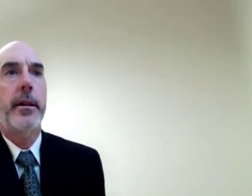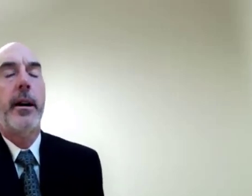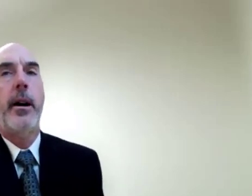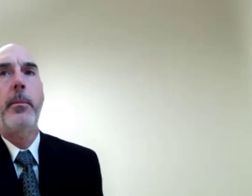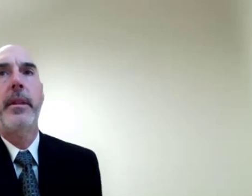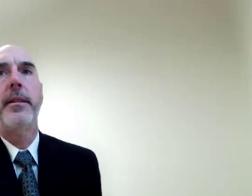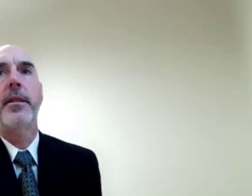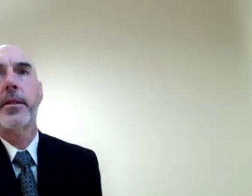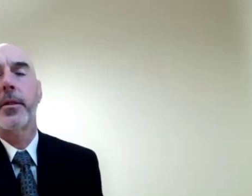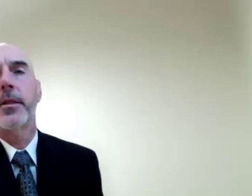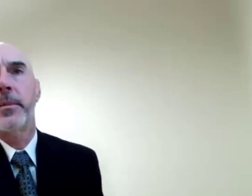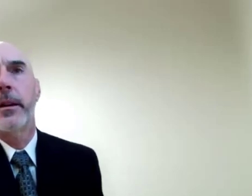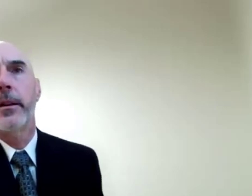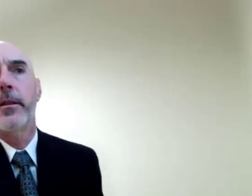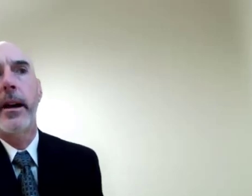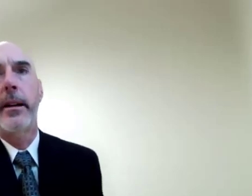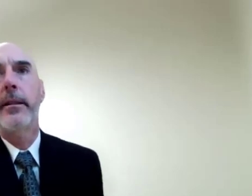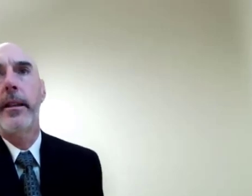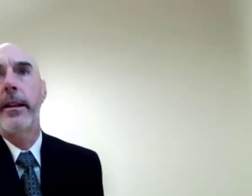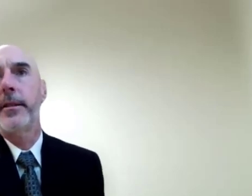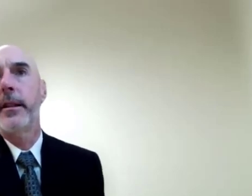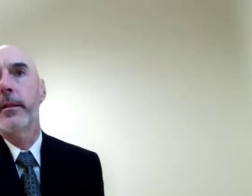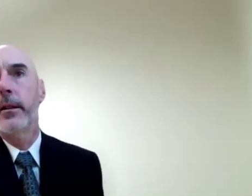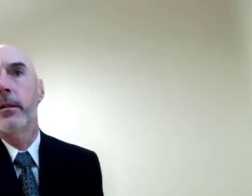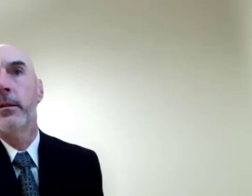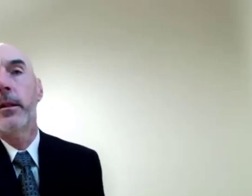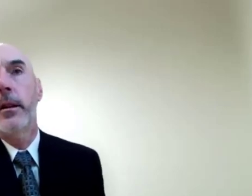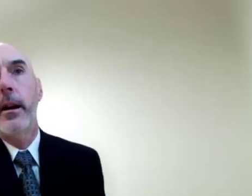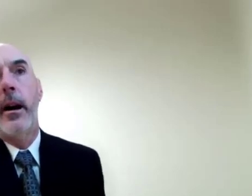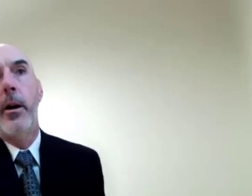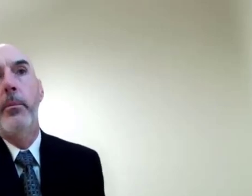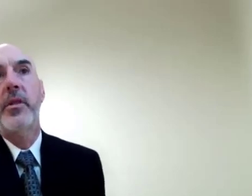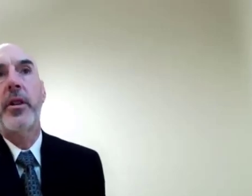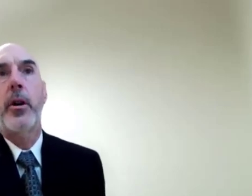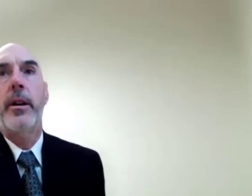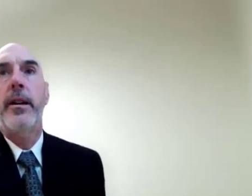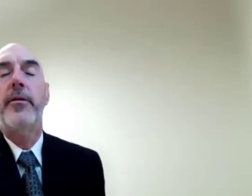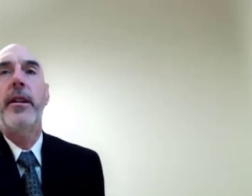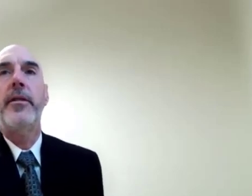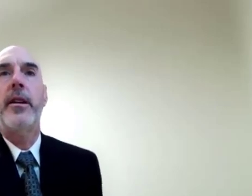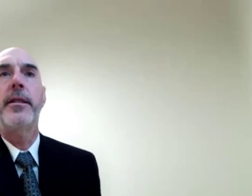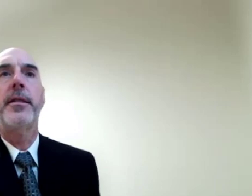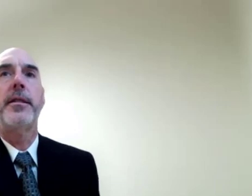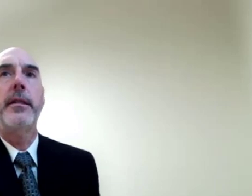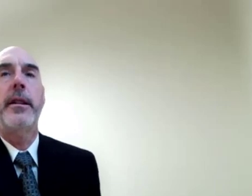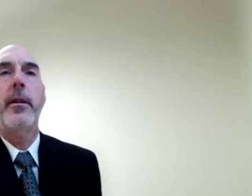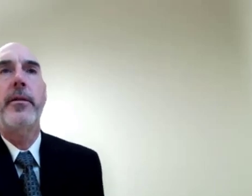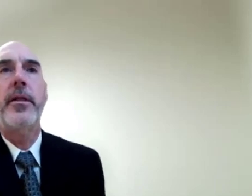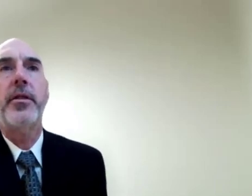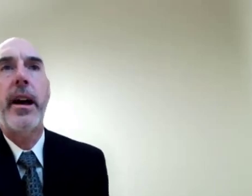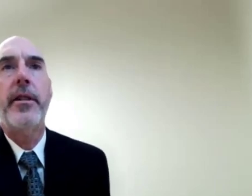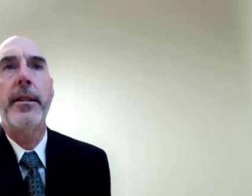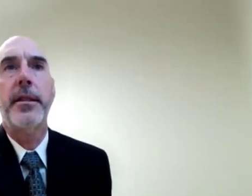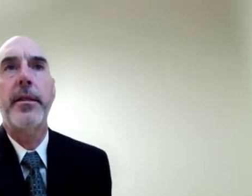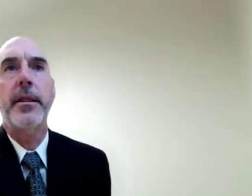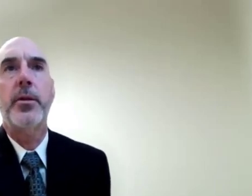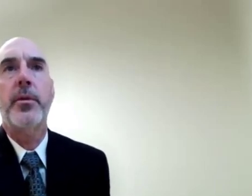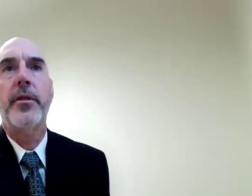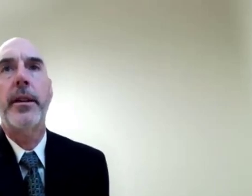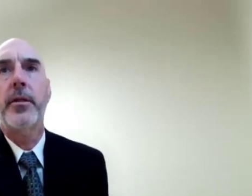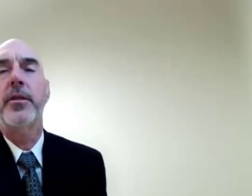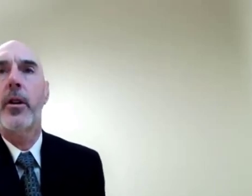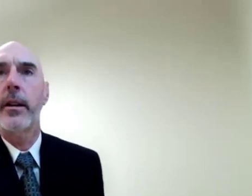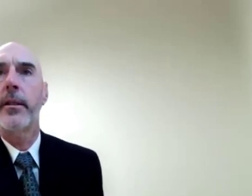workplace is also something that is illegal. So if there is, if there's evidence that